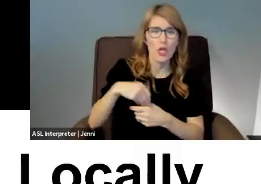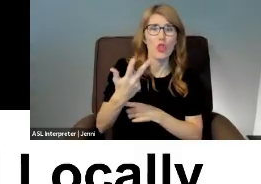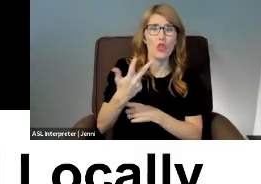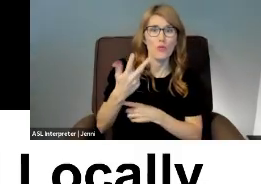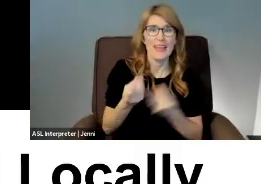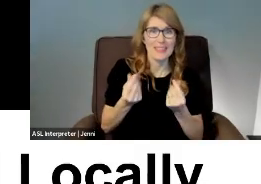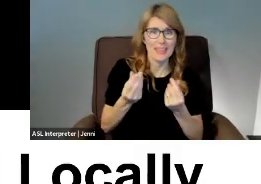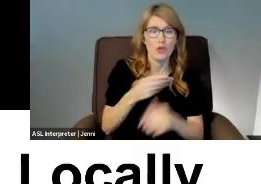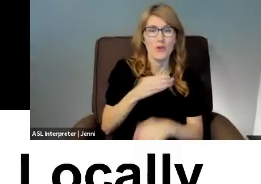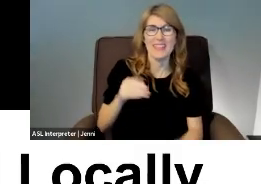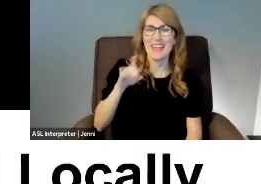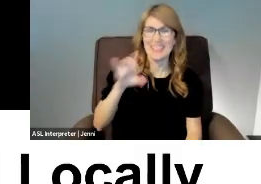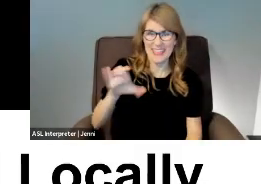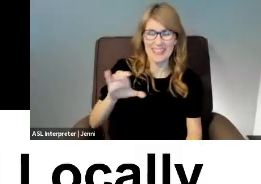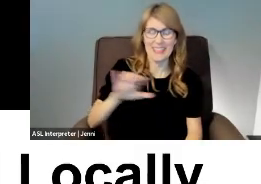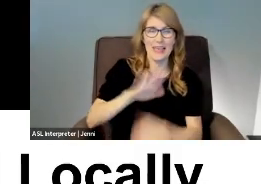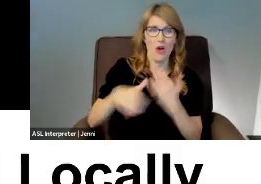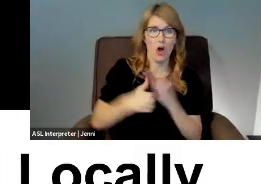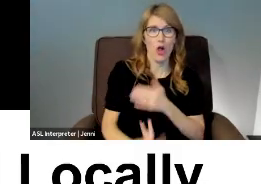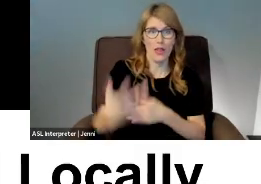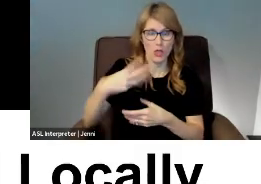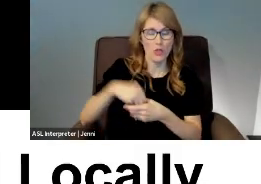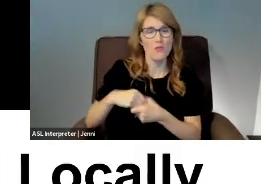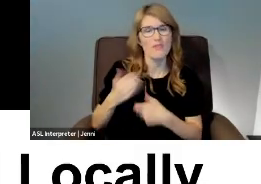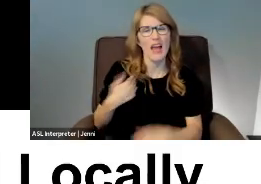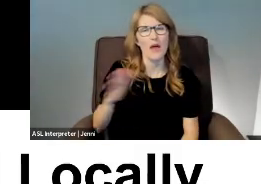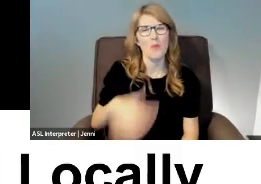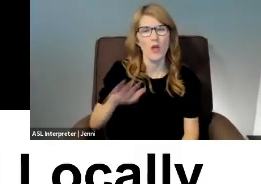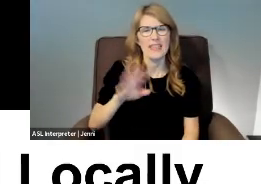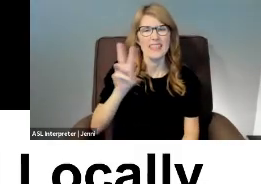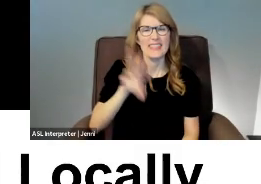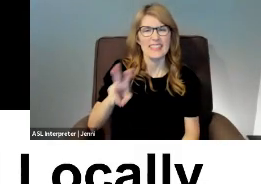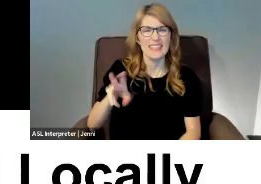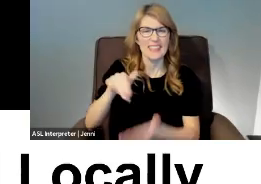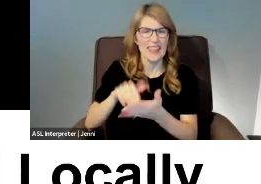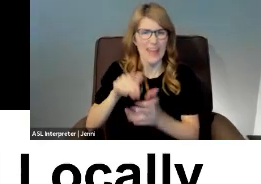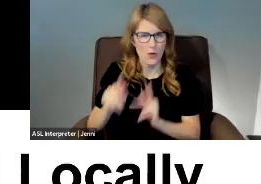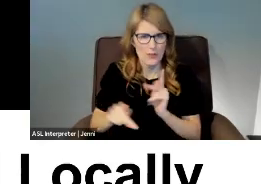Columbia. Approximately 66,000 personnel, including